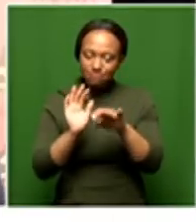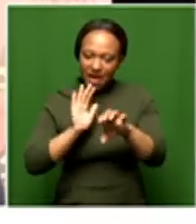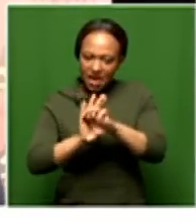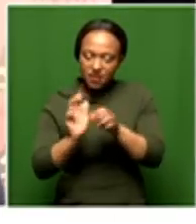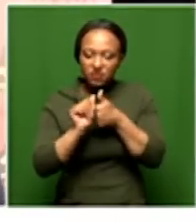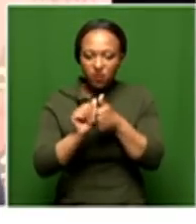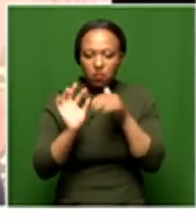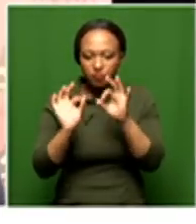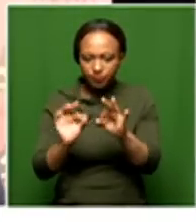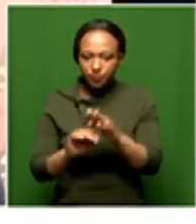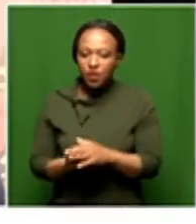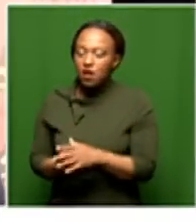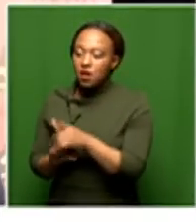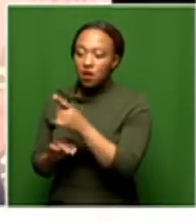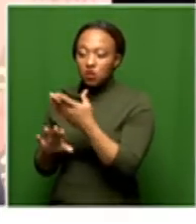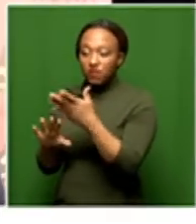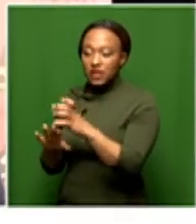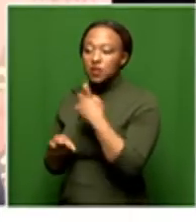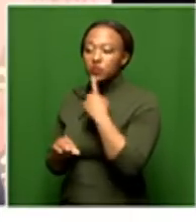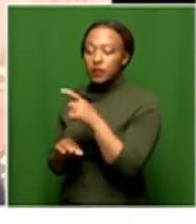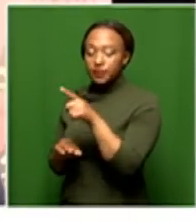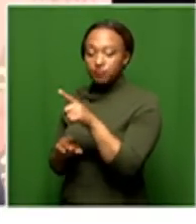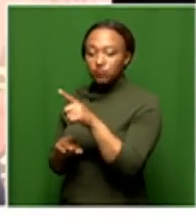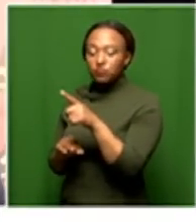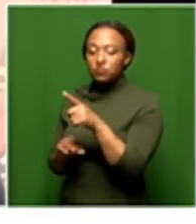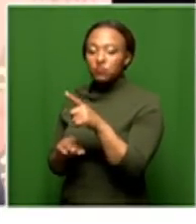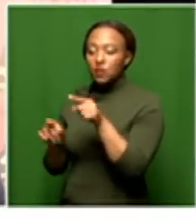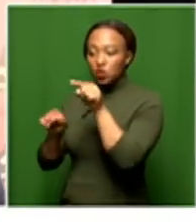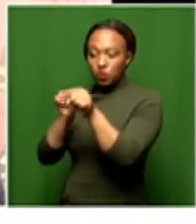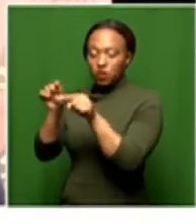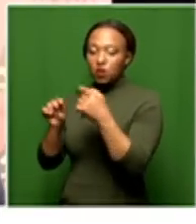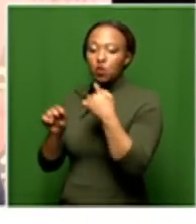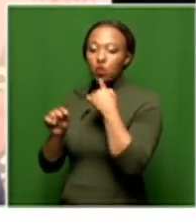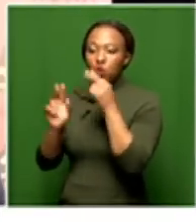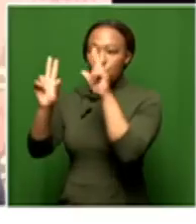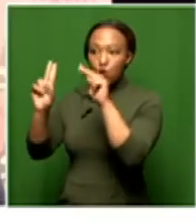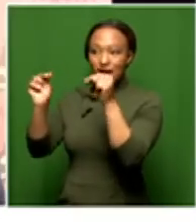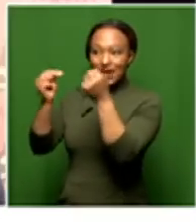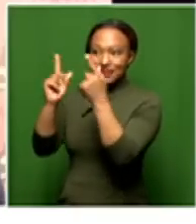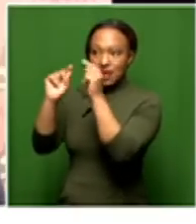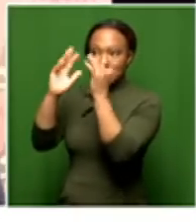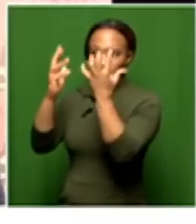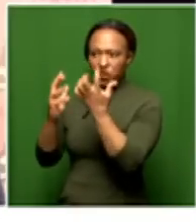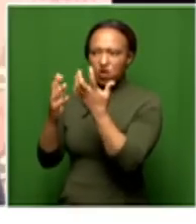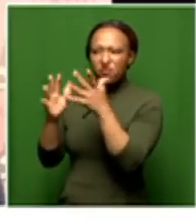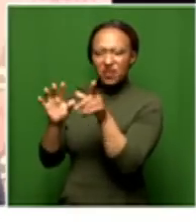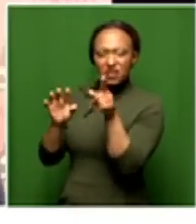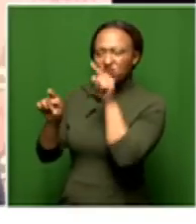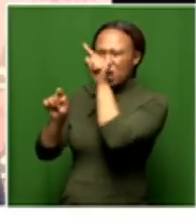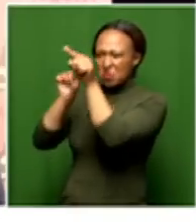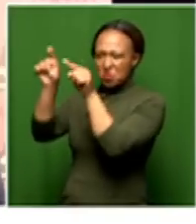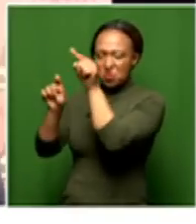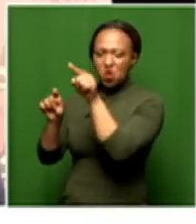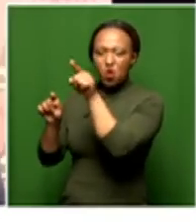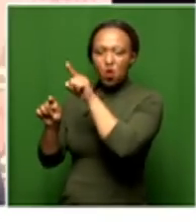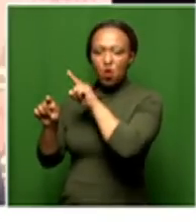and one of the big things you did say is that you criticized National Treasury and accused it of standing in the way